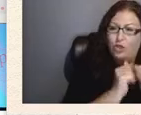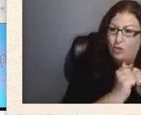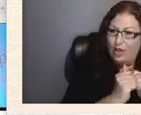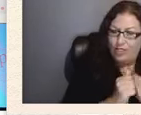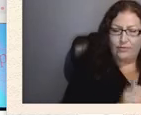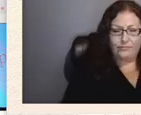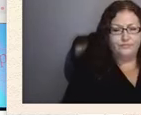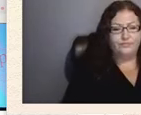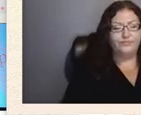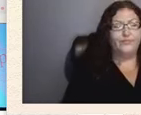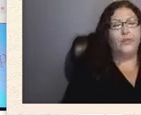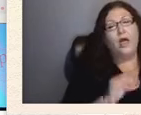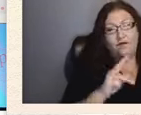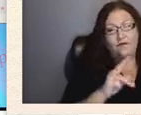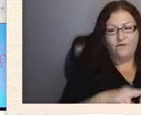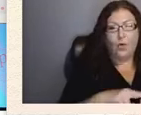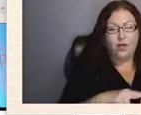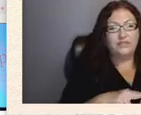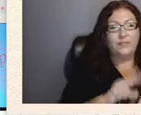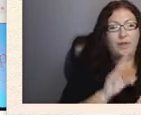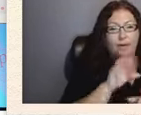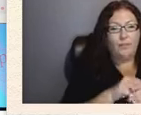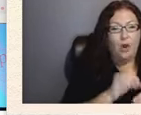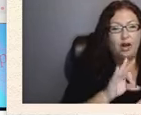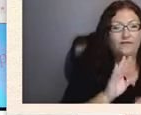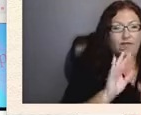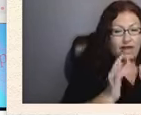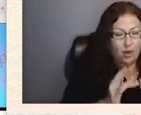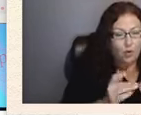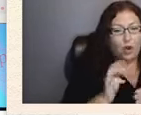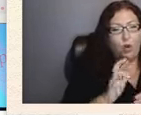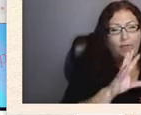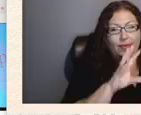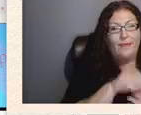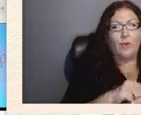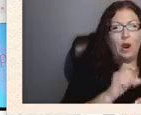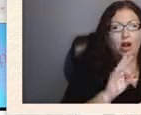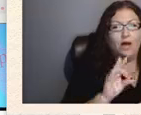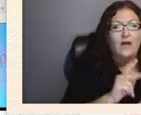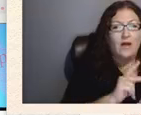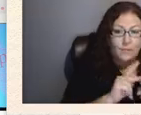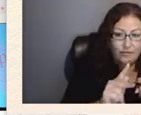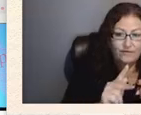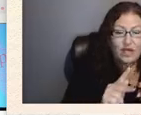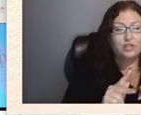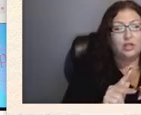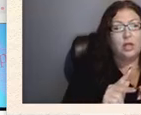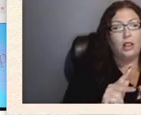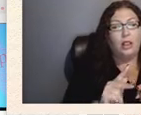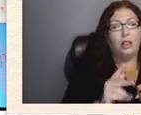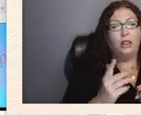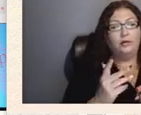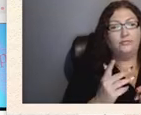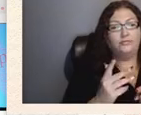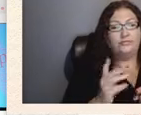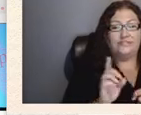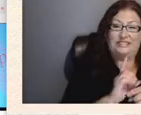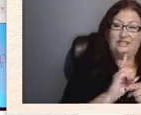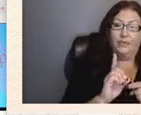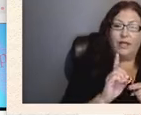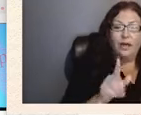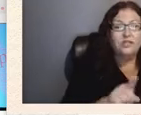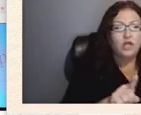And of course, being part of a network or being part of a professional Discipline is also